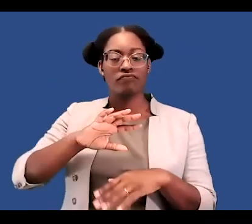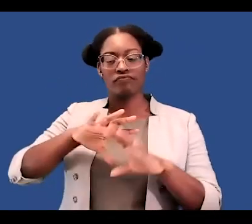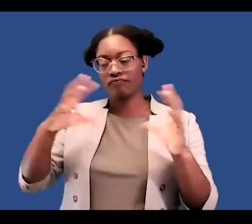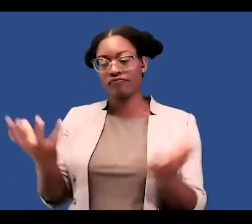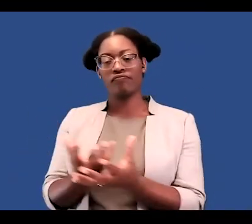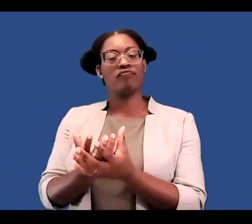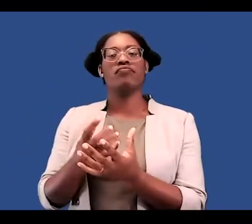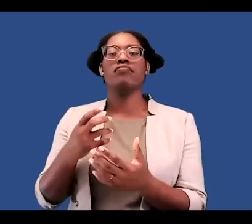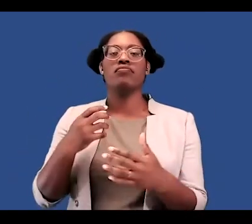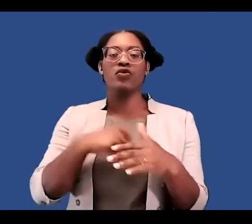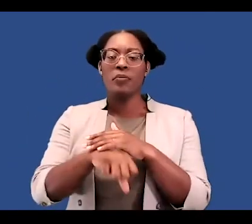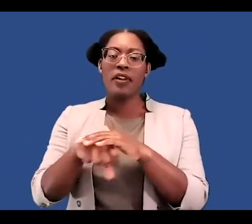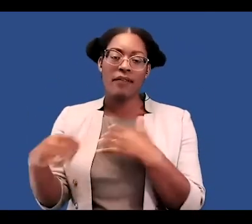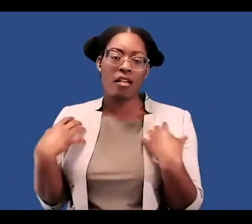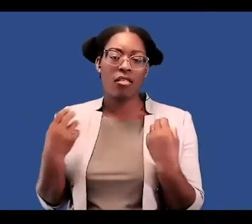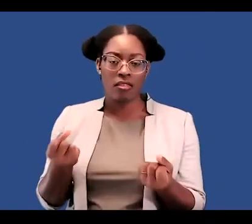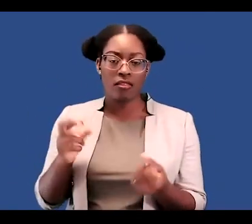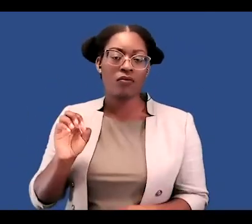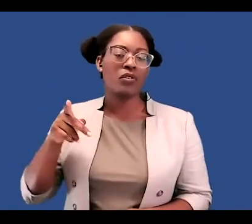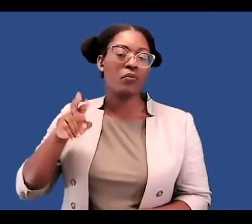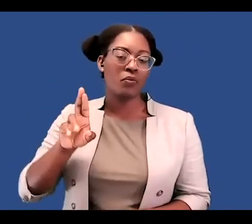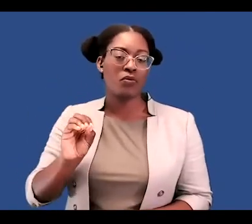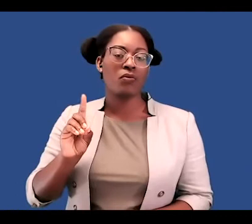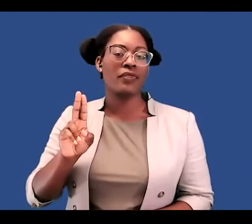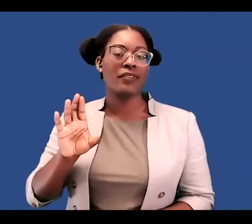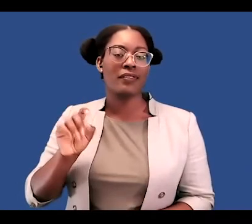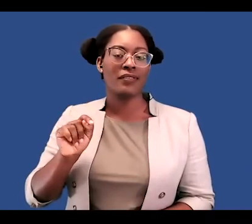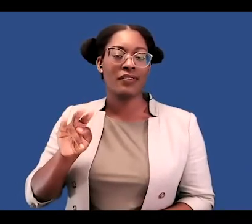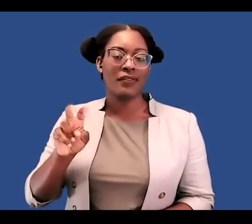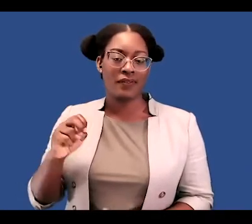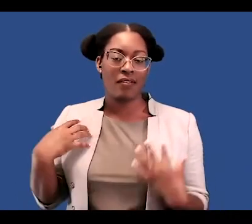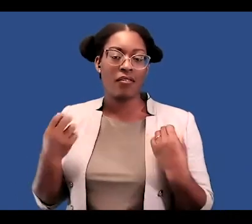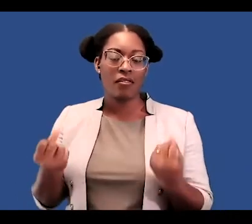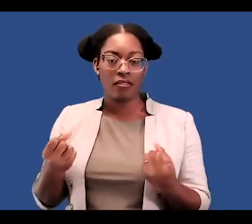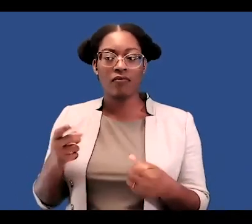overall reproductive health for both men and women, which help with your hormone levels.